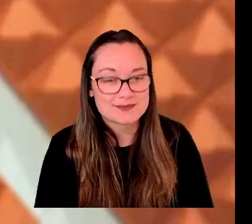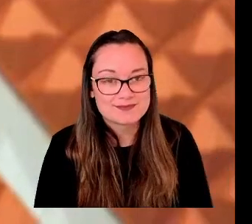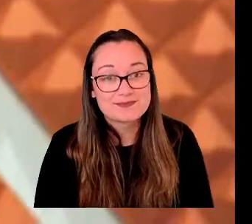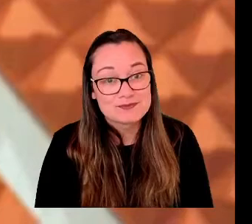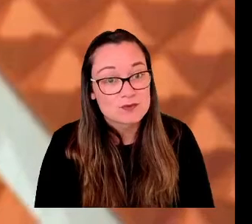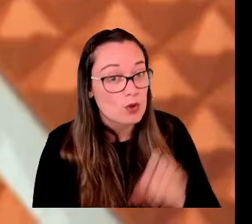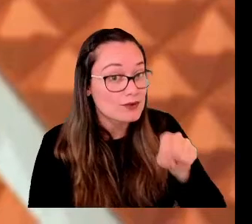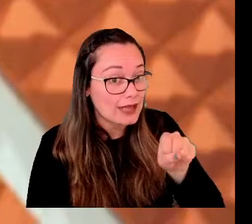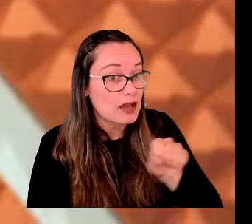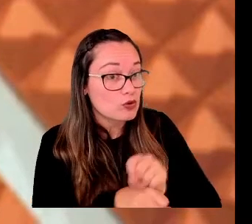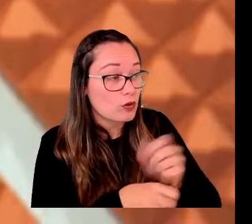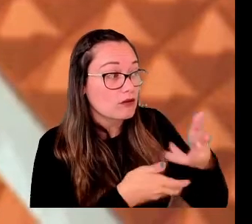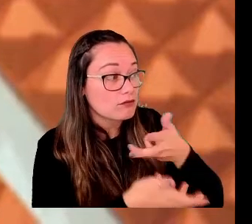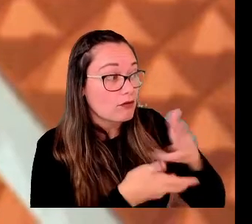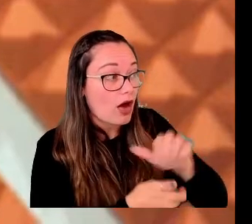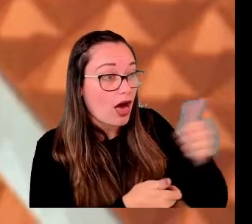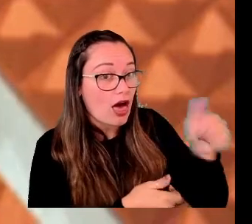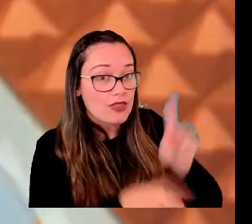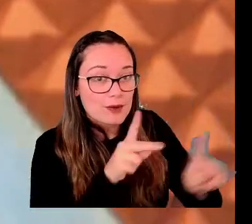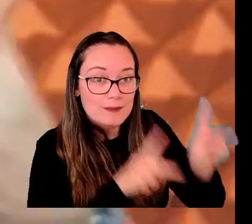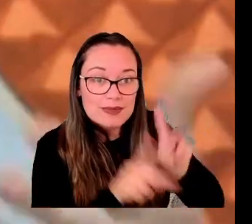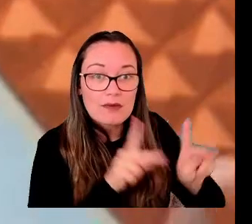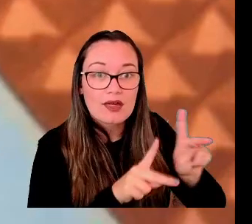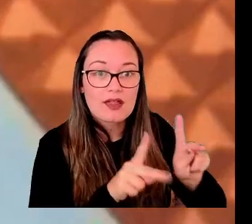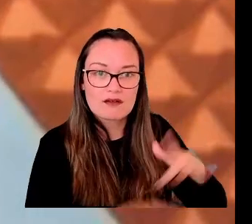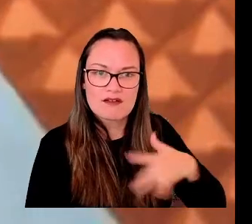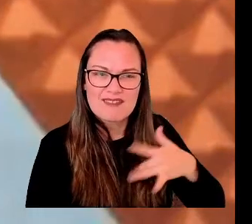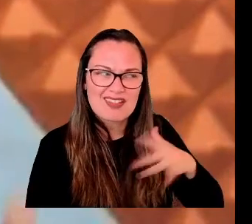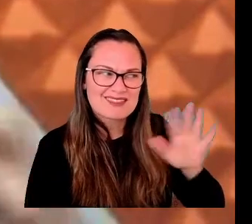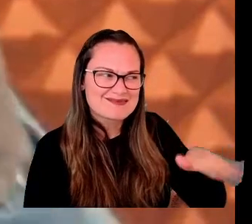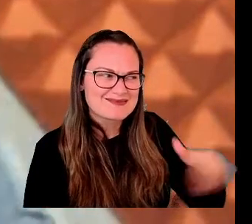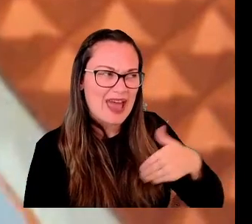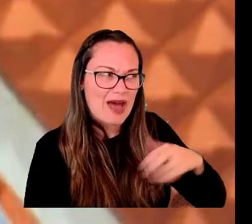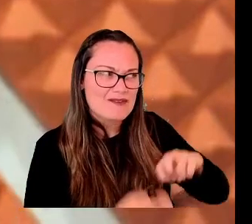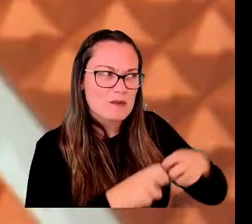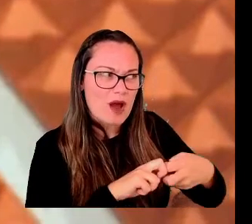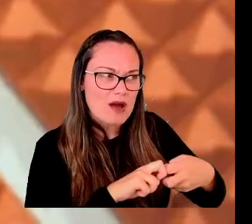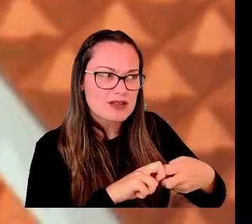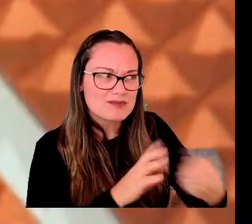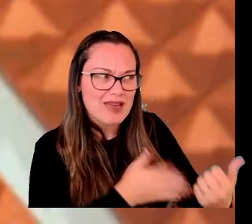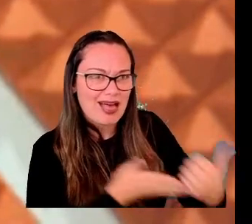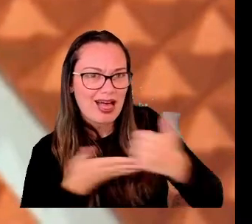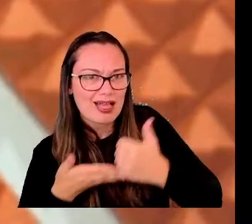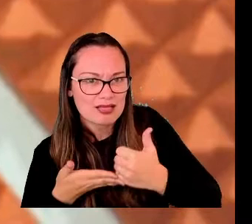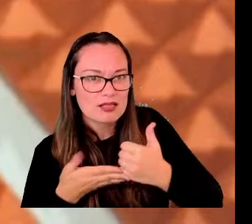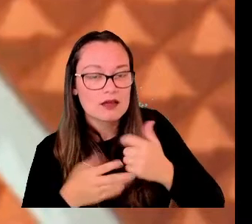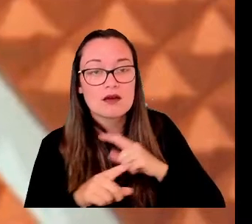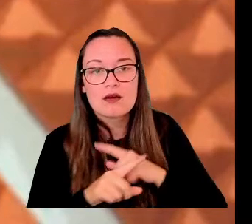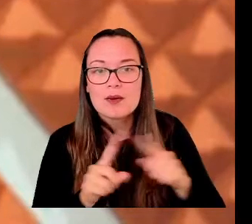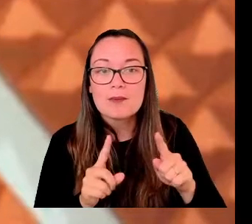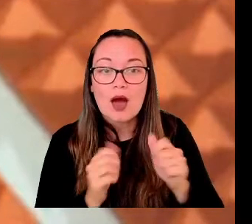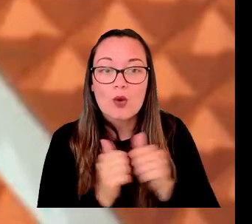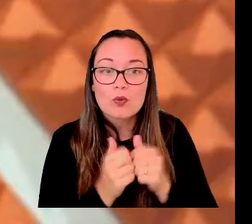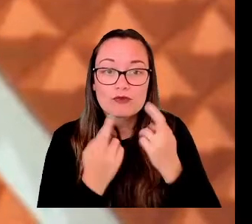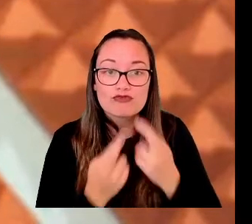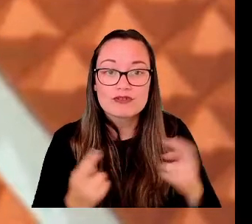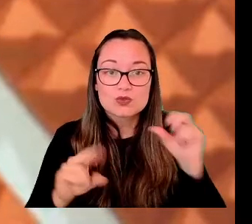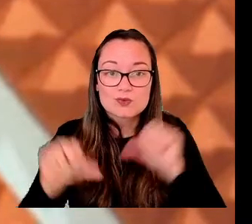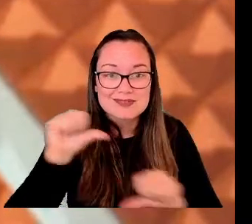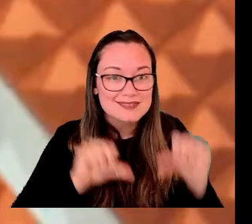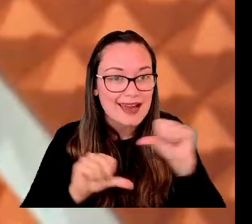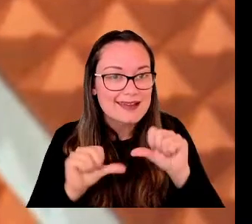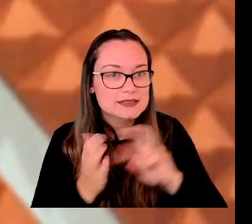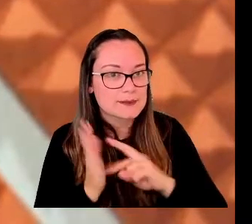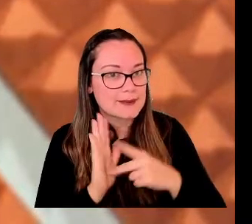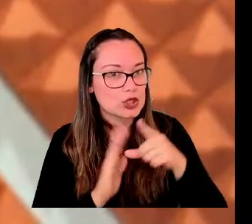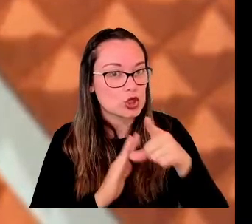yes, you can work with other people and you can say, I'm having an issue with this. But what we're talking about with resource science is